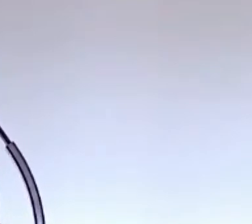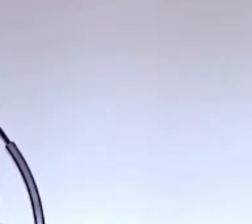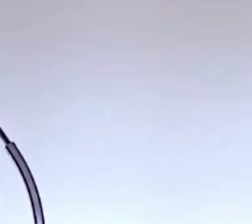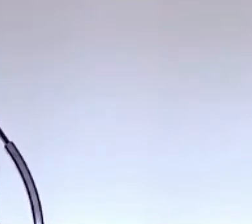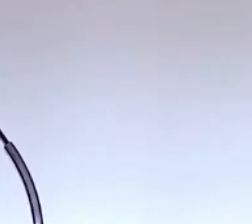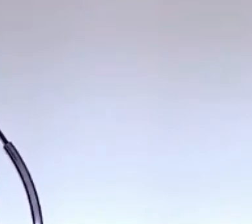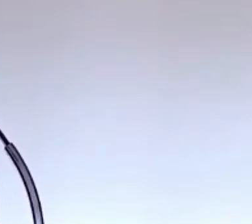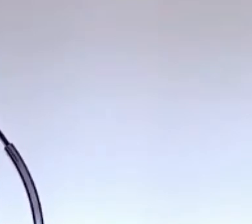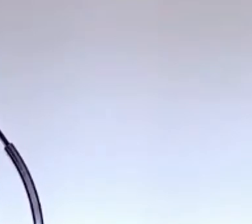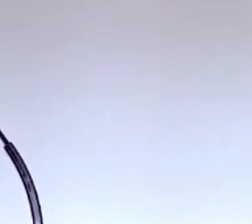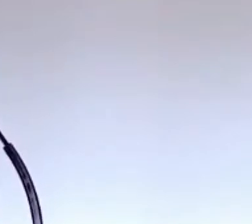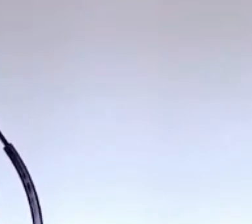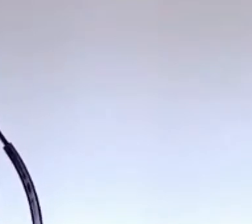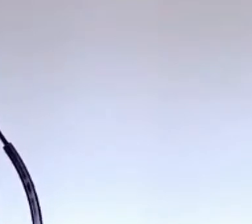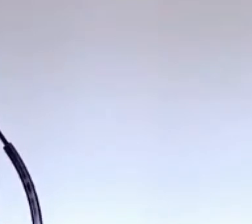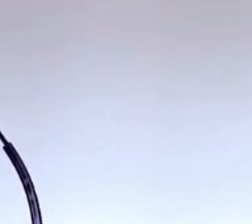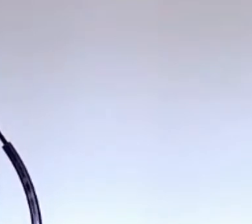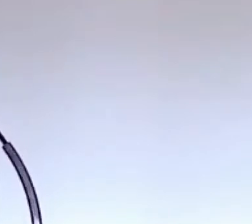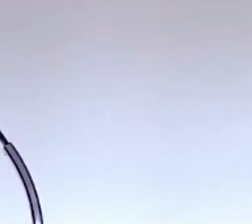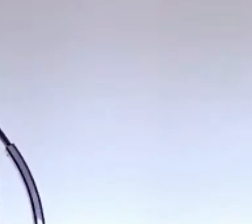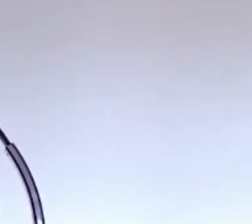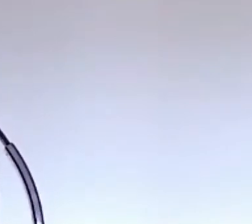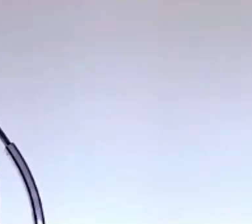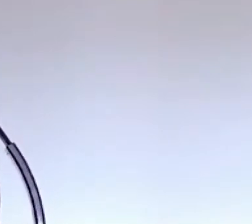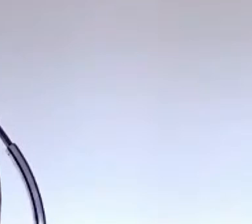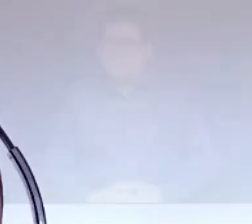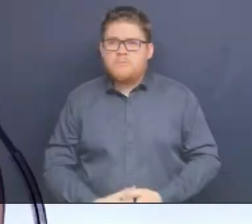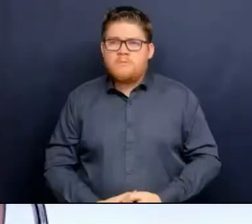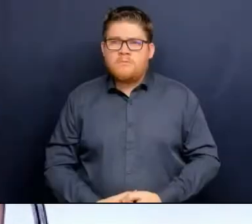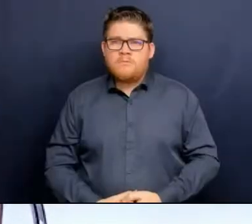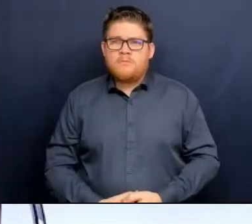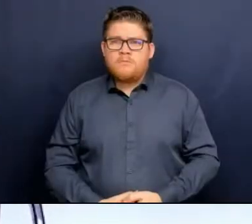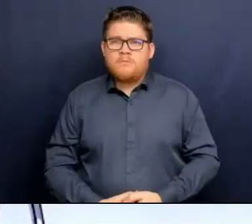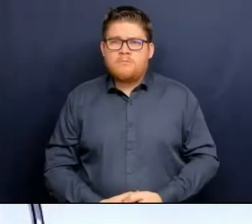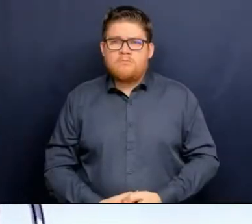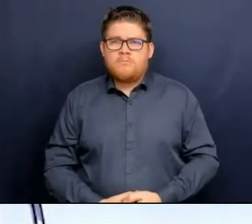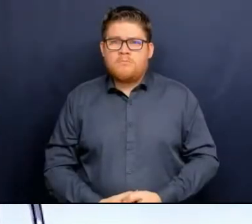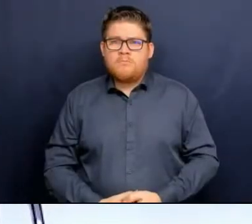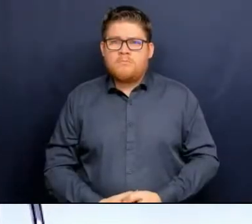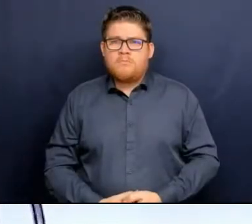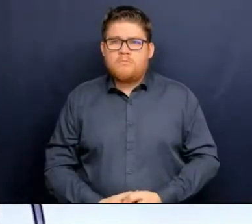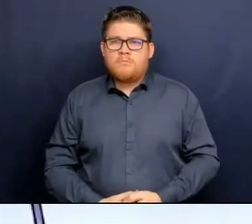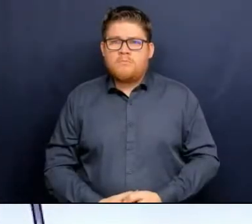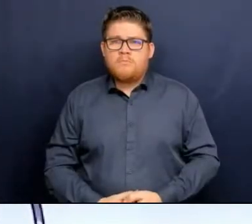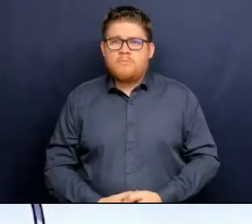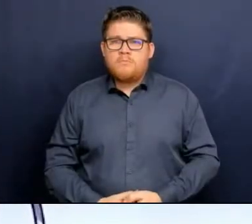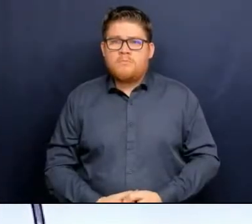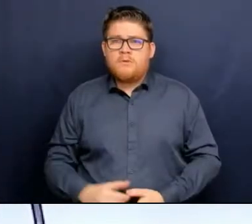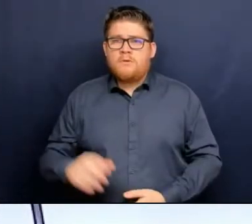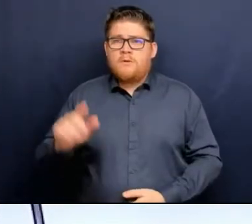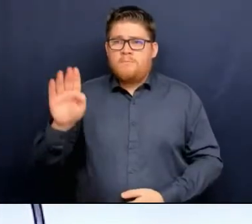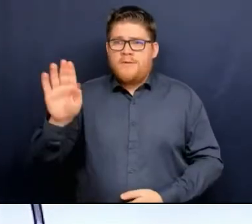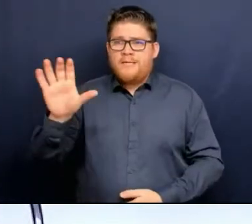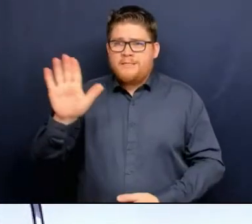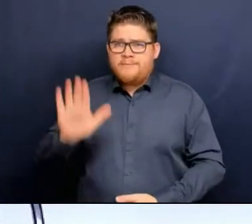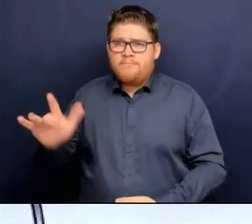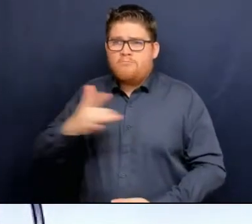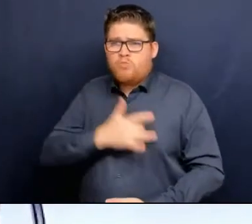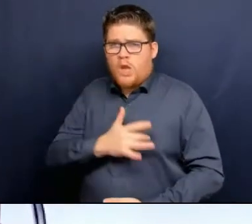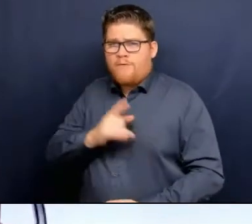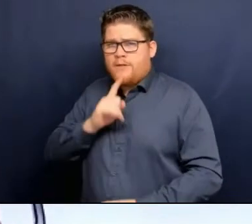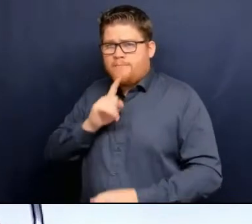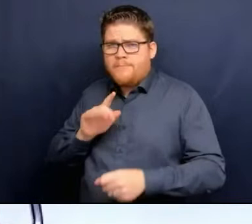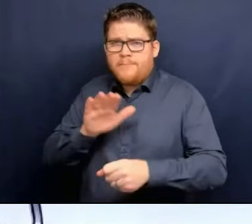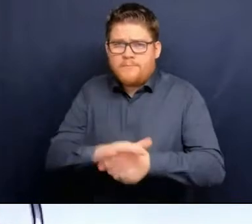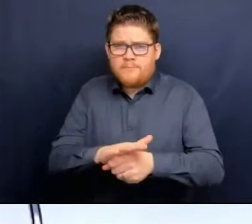treaty nations, when the province committed to implementing the UNDRIP, it is meant that the province is honoring our treaties